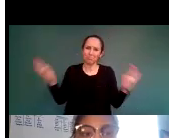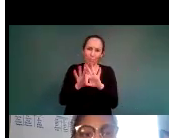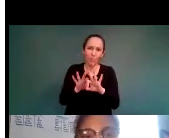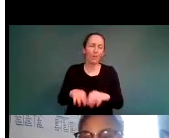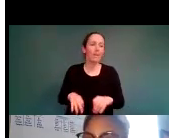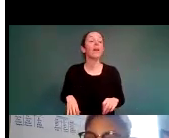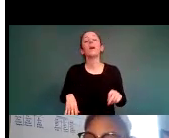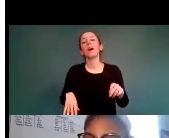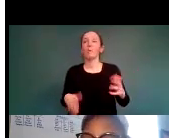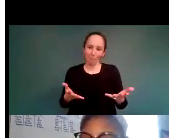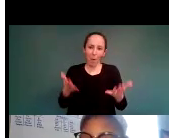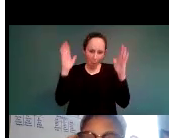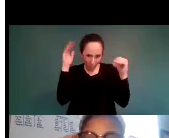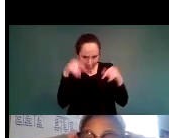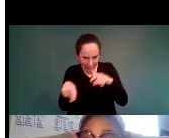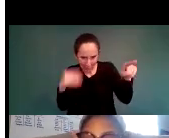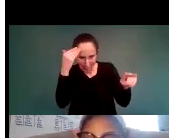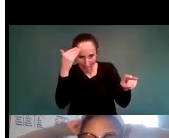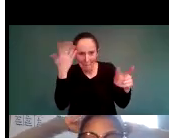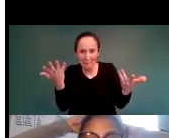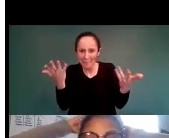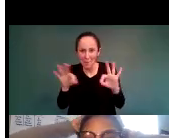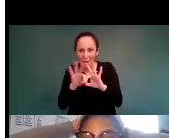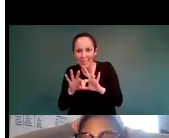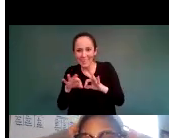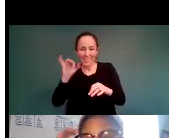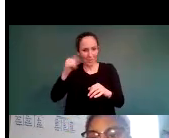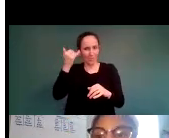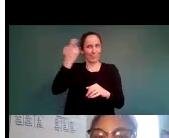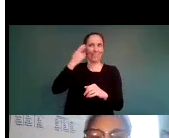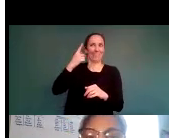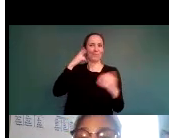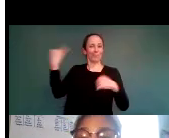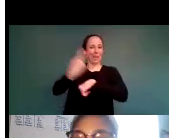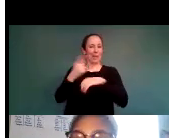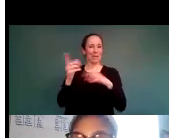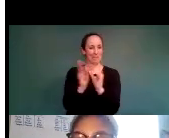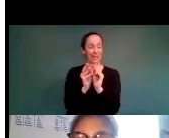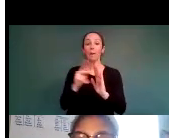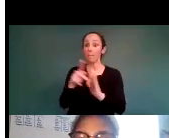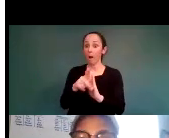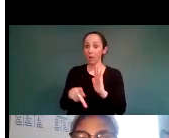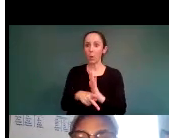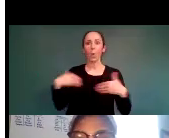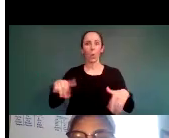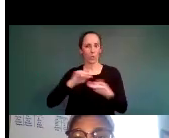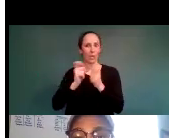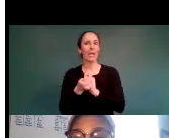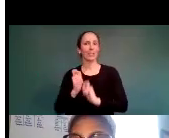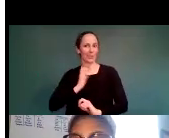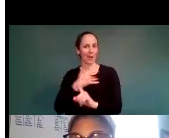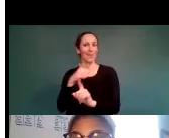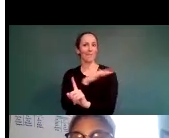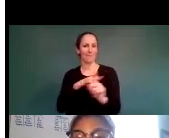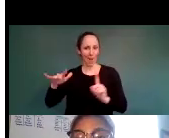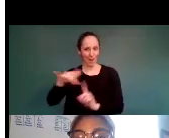many of you know who are on this call, because that's what we're here to talk about today. Policy truly shapes the environment around us, and so it's really important for each